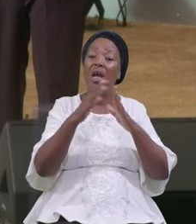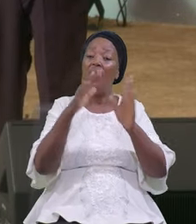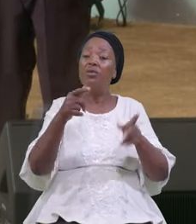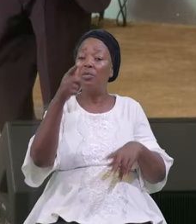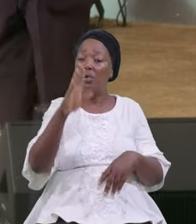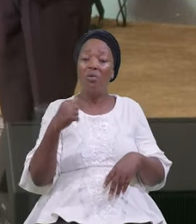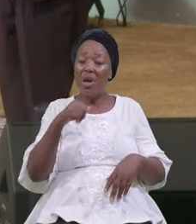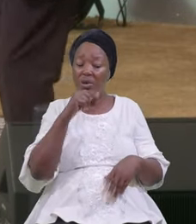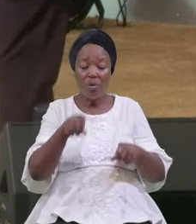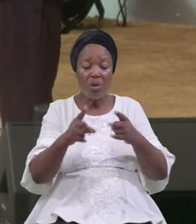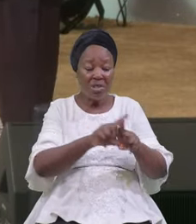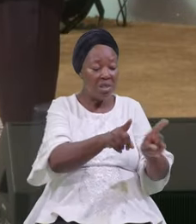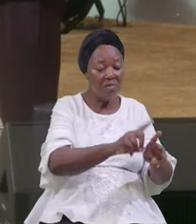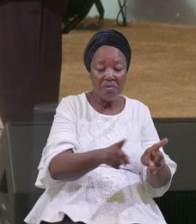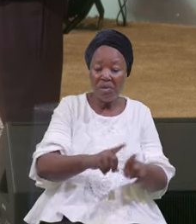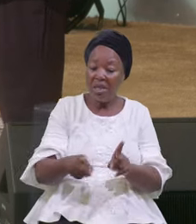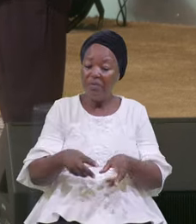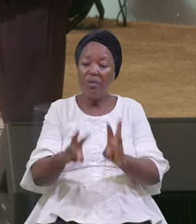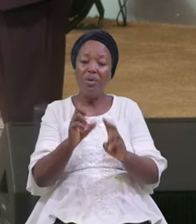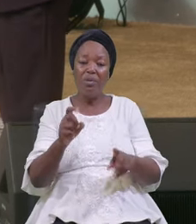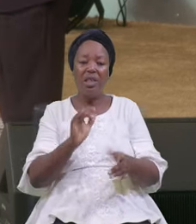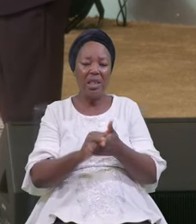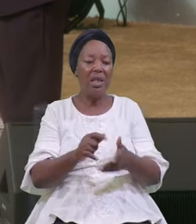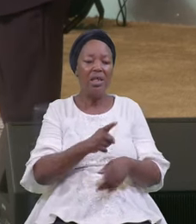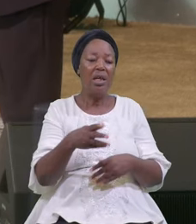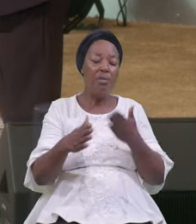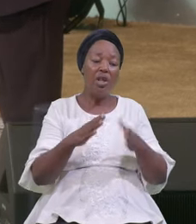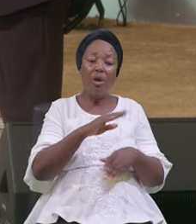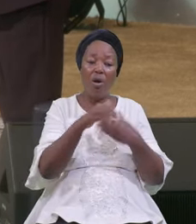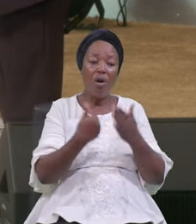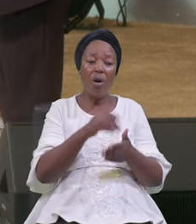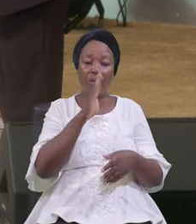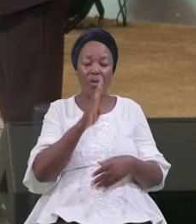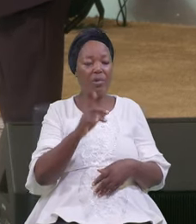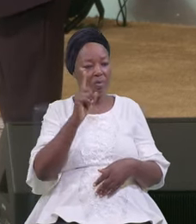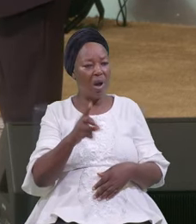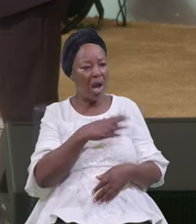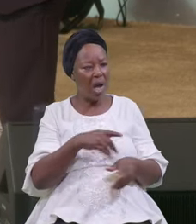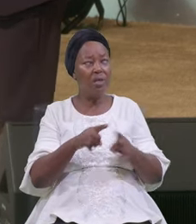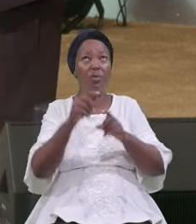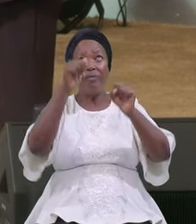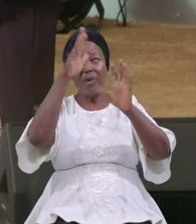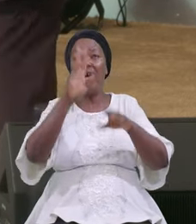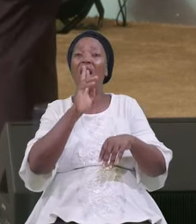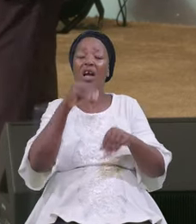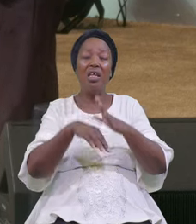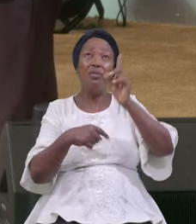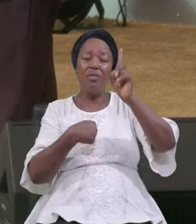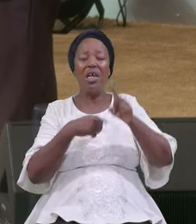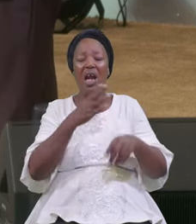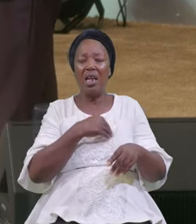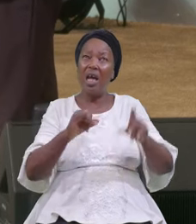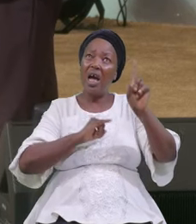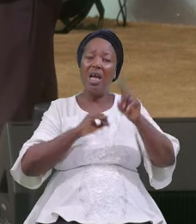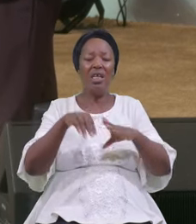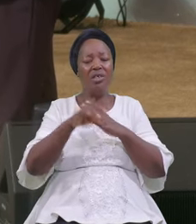going different direction. That they all may be one. As thou art, and thou Father art in me and I in thee, that